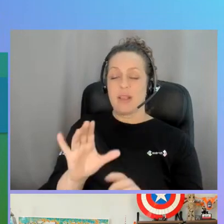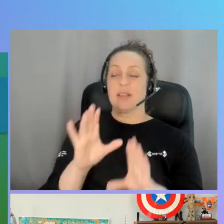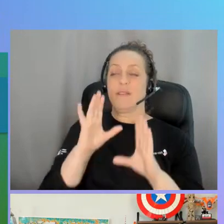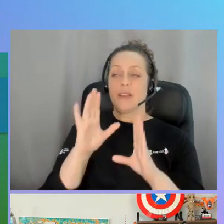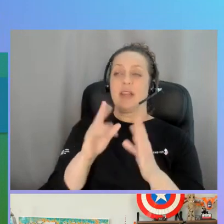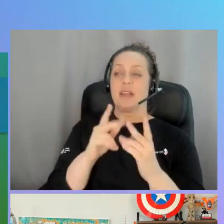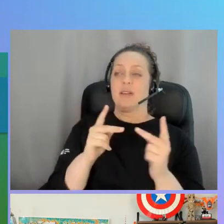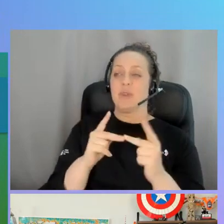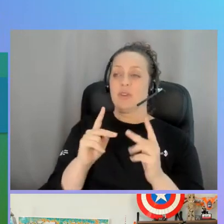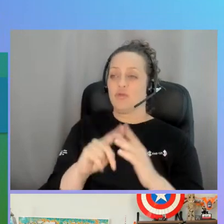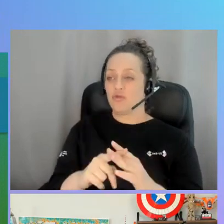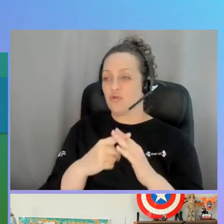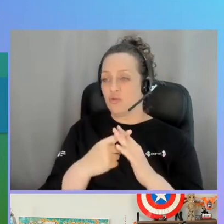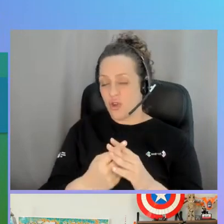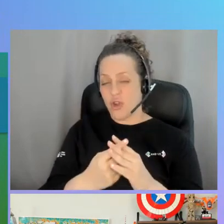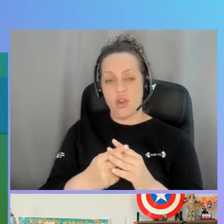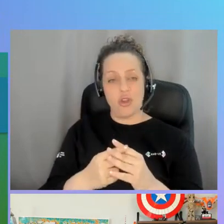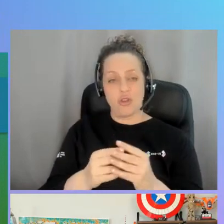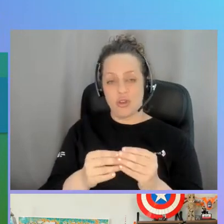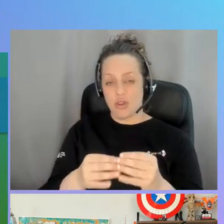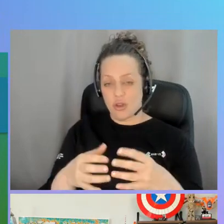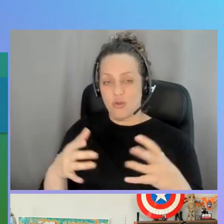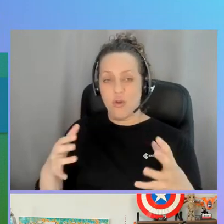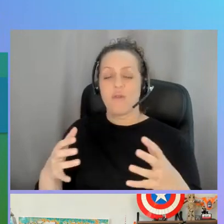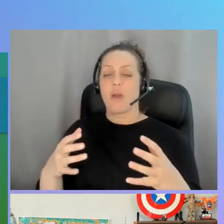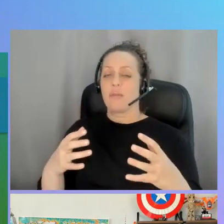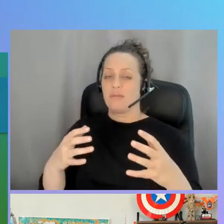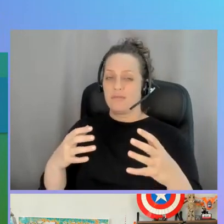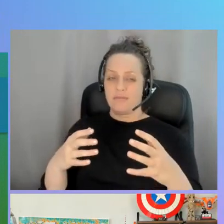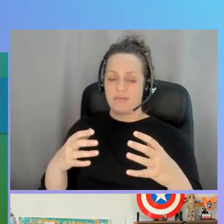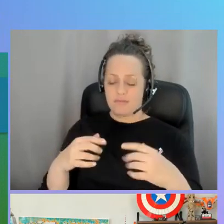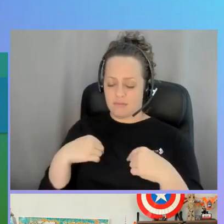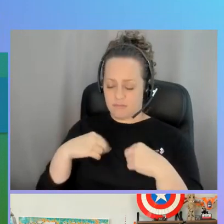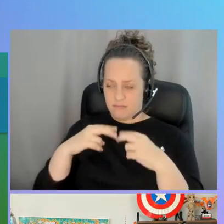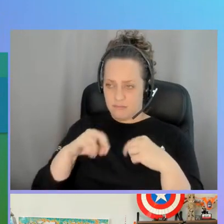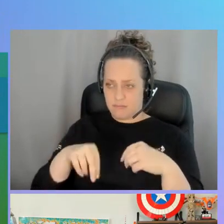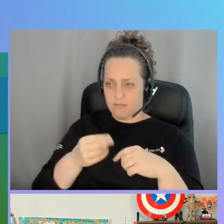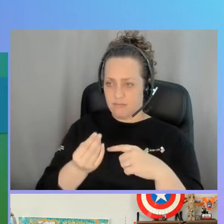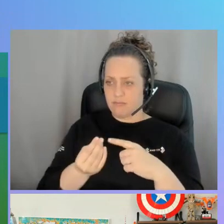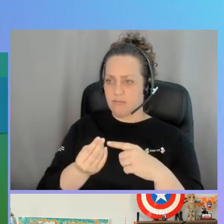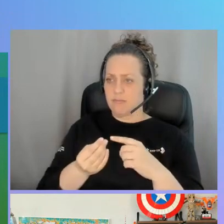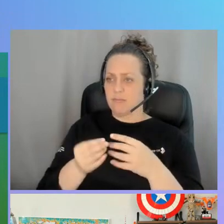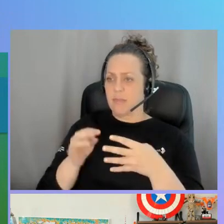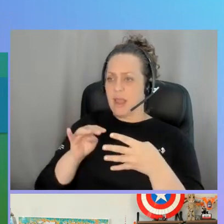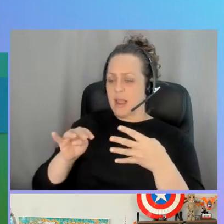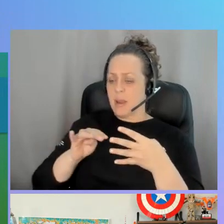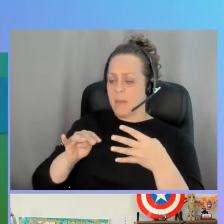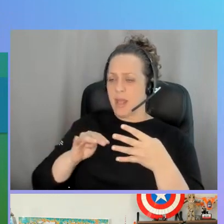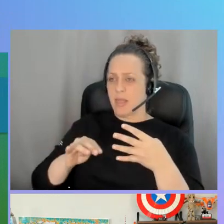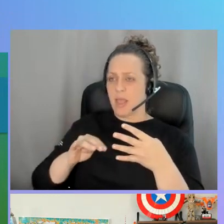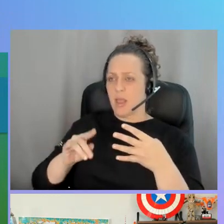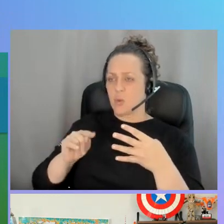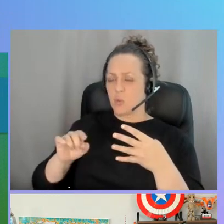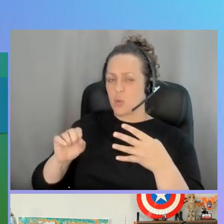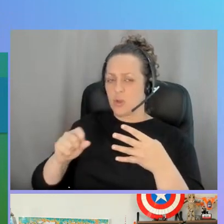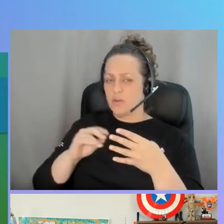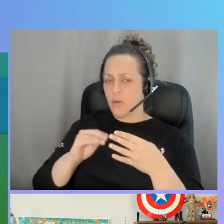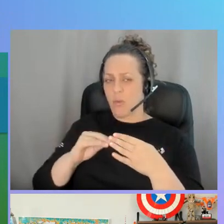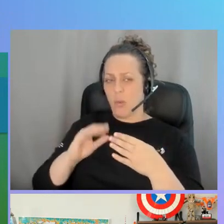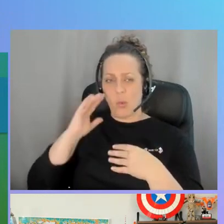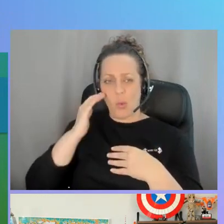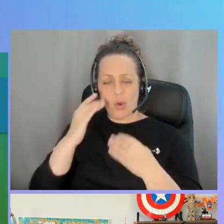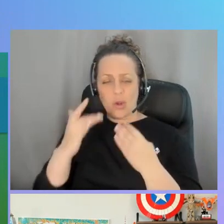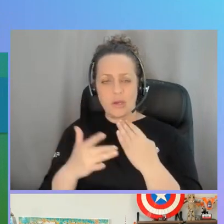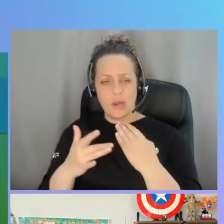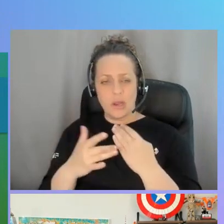fantastic place to start and grow from, right? So then looking at how can I get command line tools for my more tech savvy